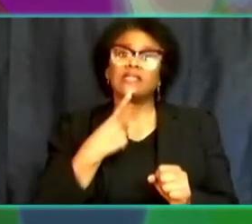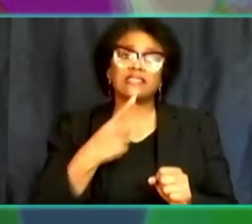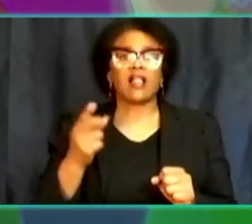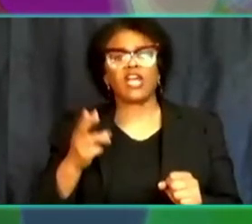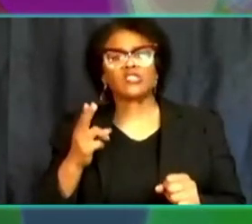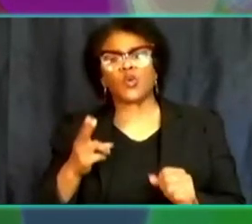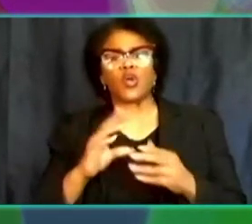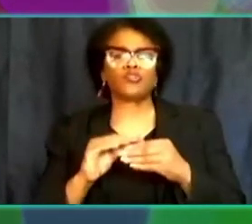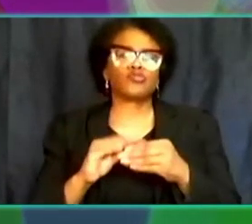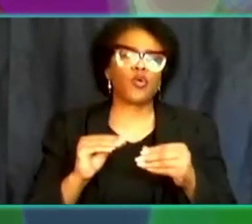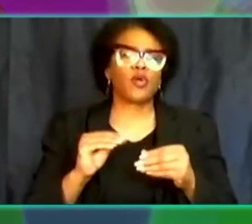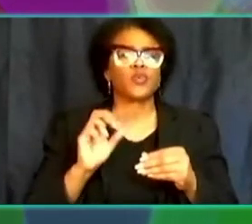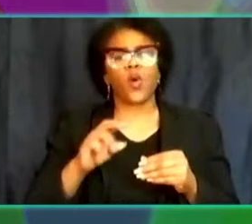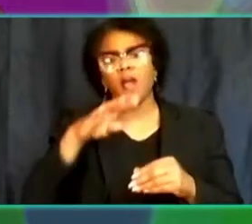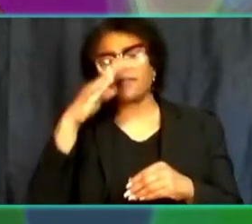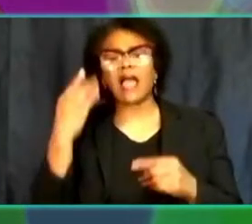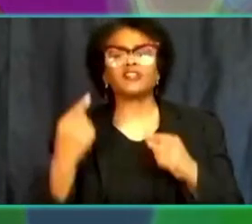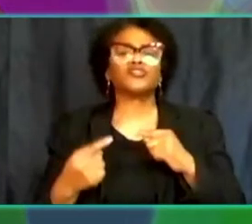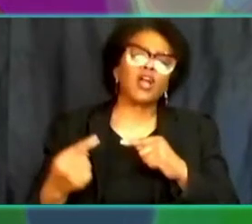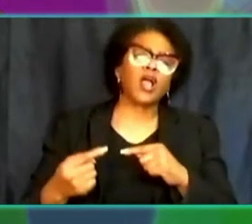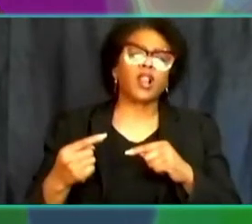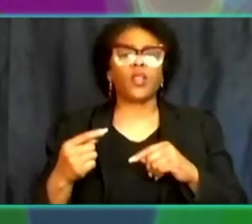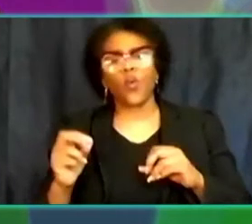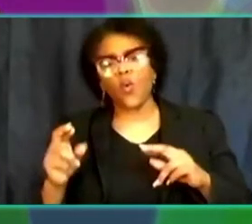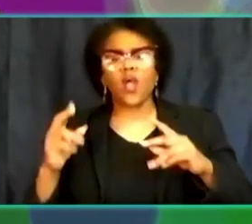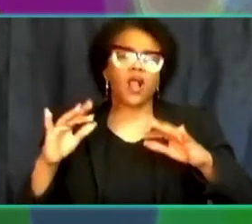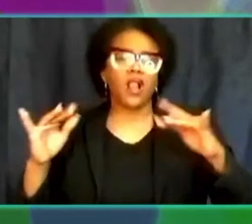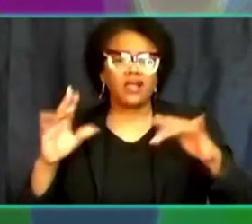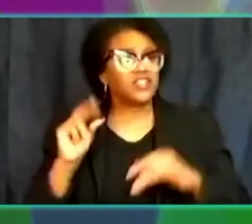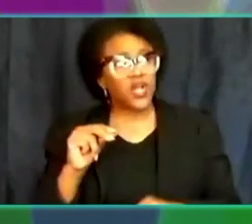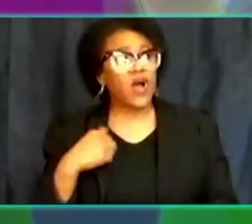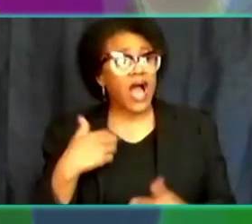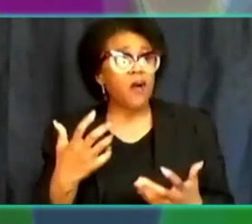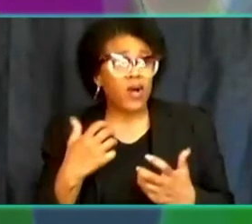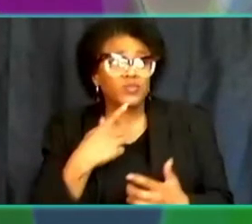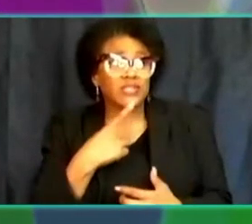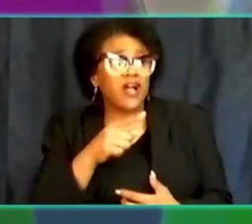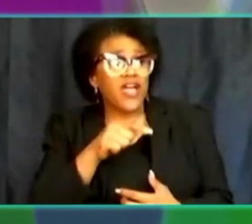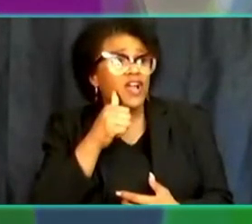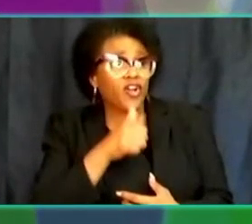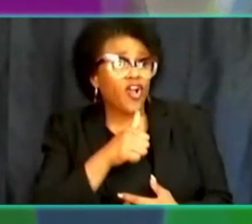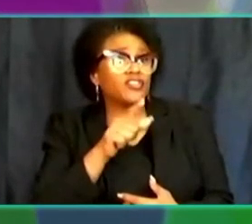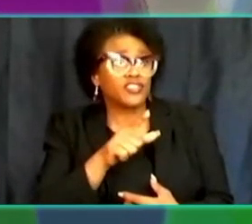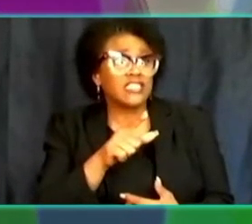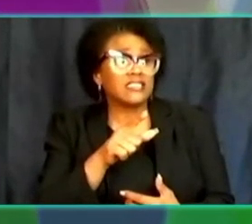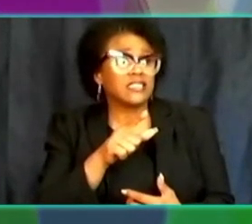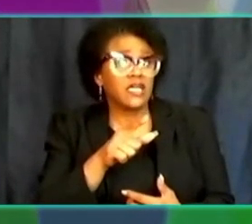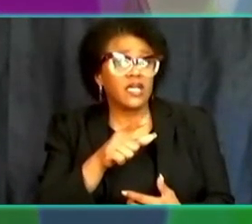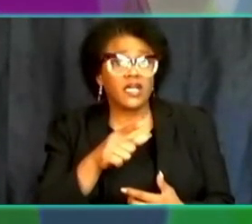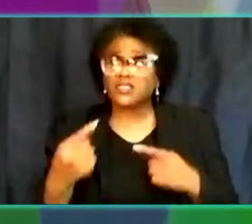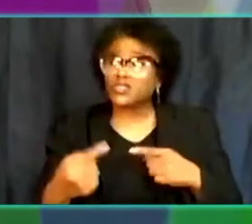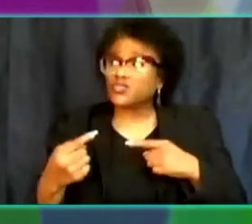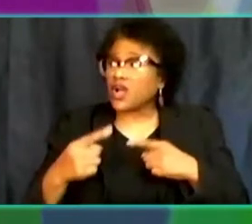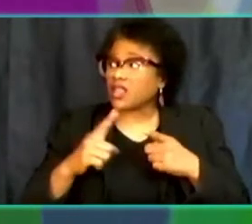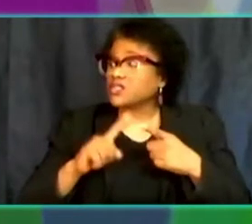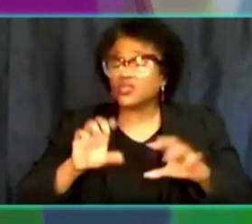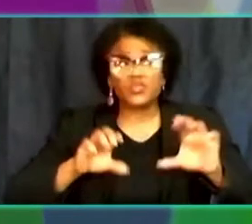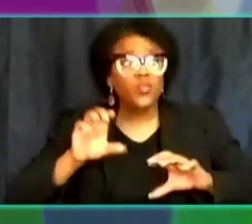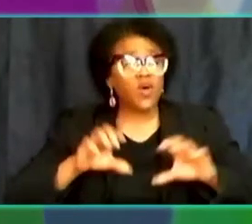of Black struggle, and it's no, I want to tell a story about this girl struggling to twerk in a club because that is important to me.